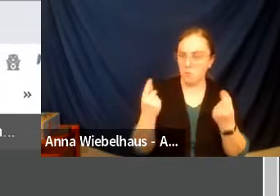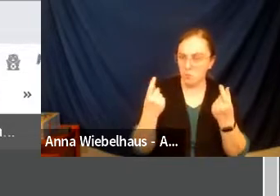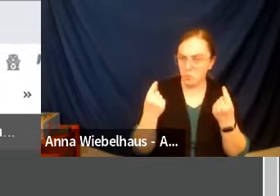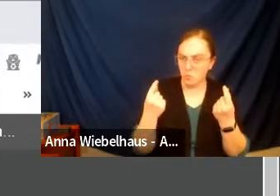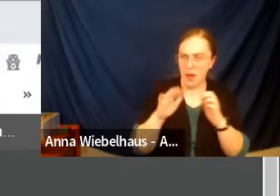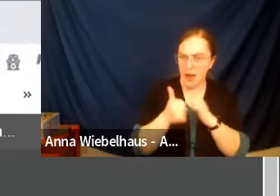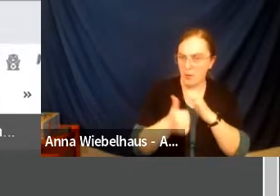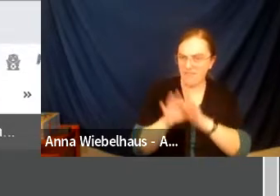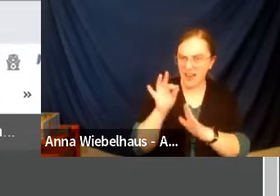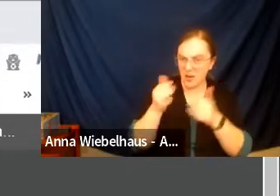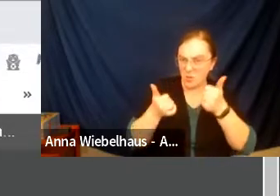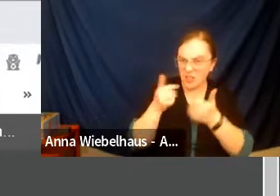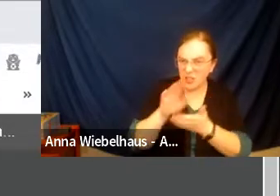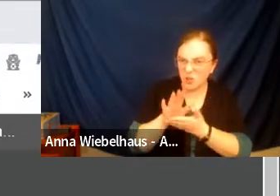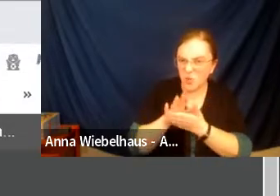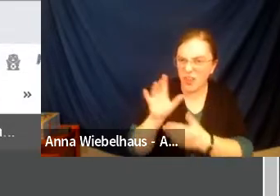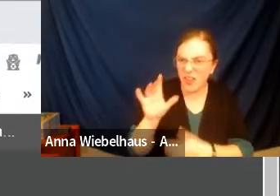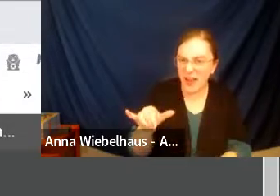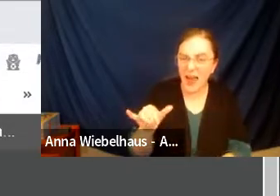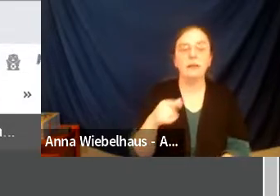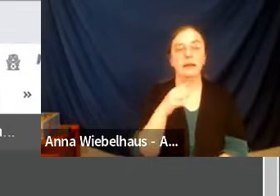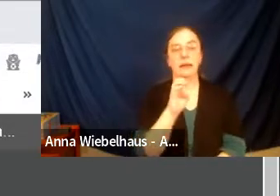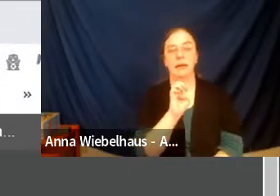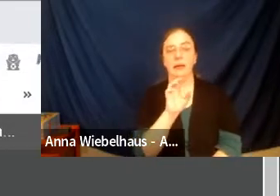Edmonds website, which is